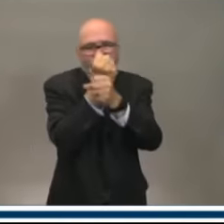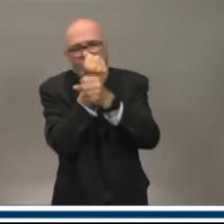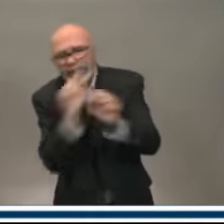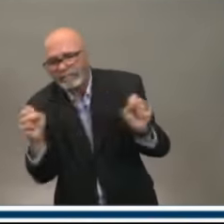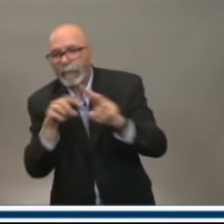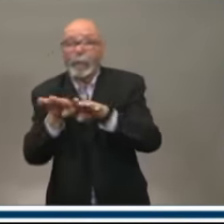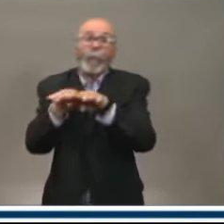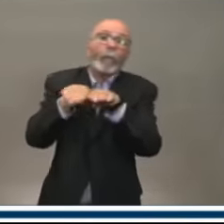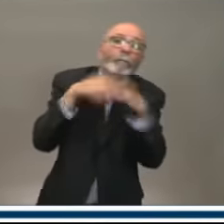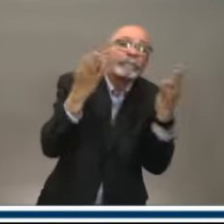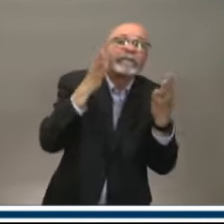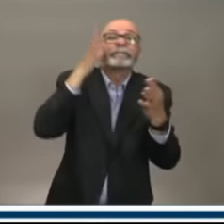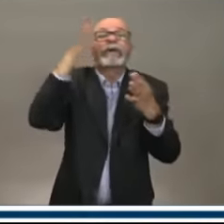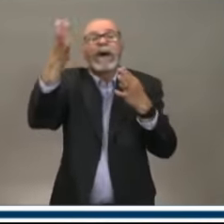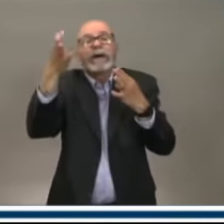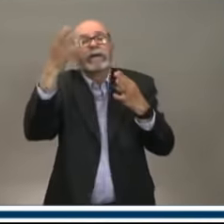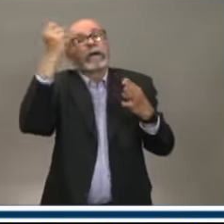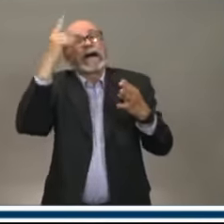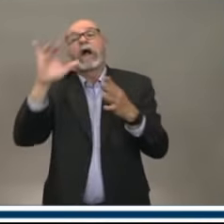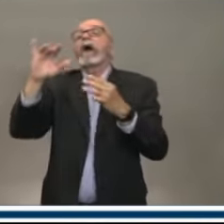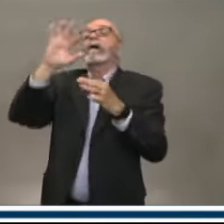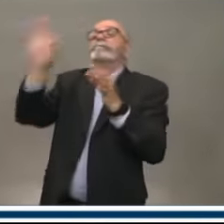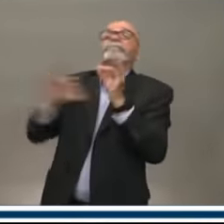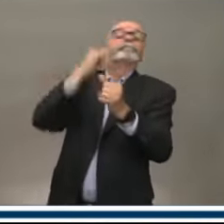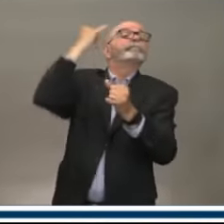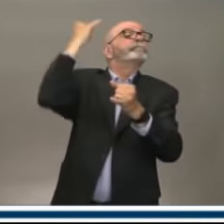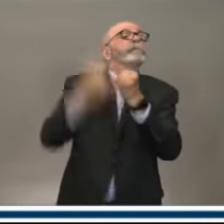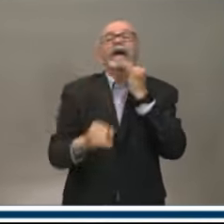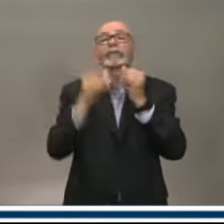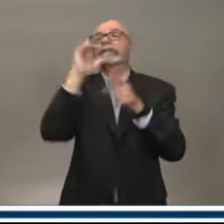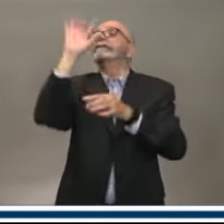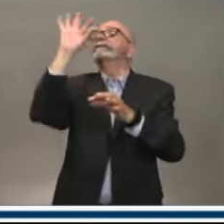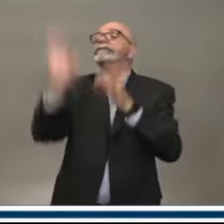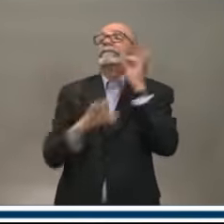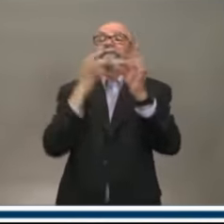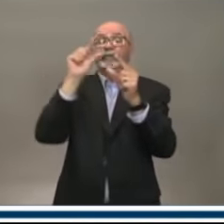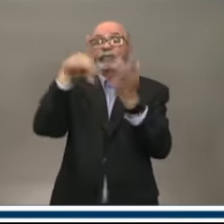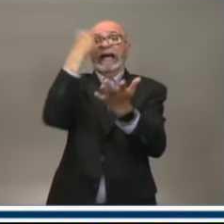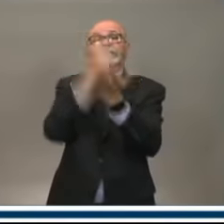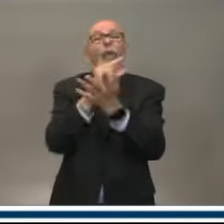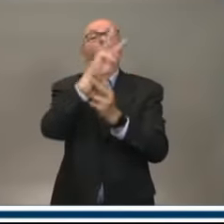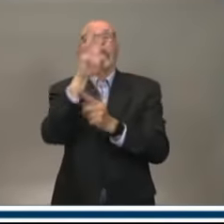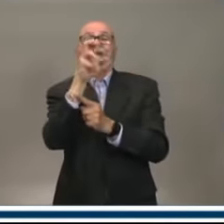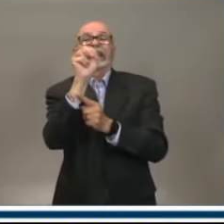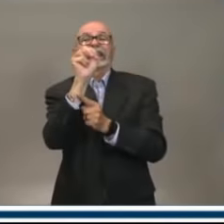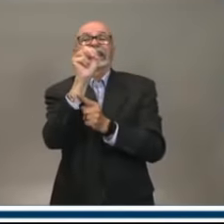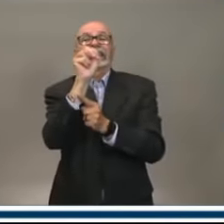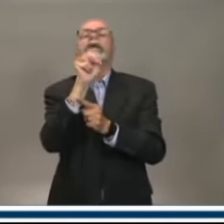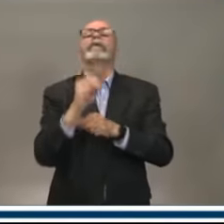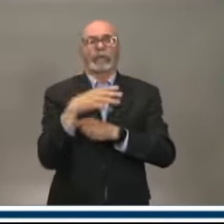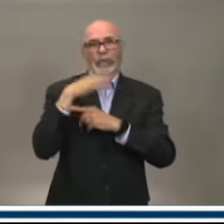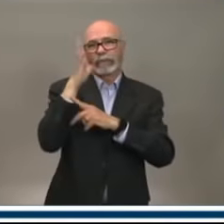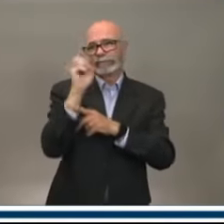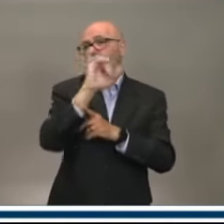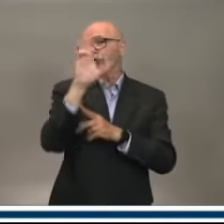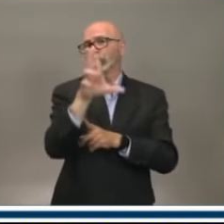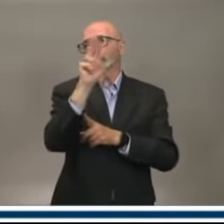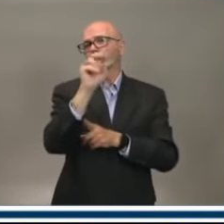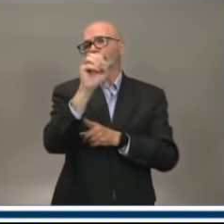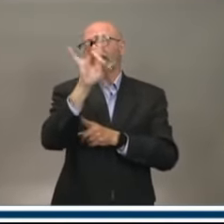8th. I've asked Minister Churchill and his team to work with daycare operators who are doing this during this